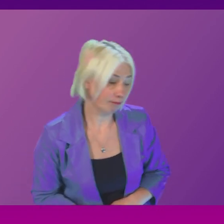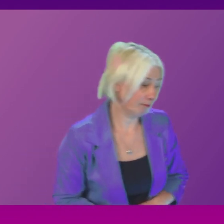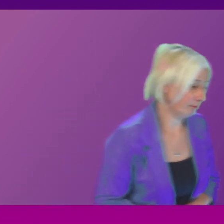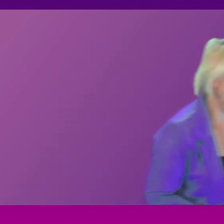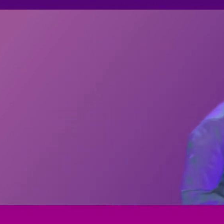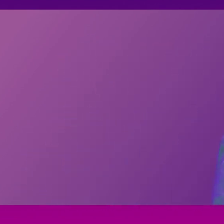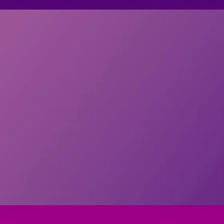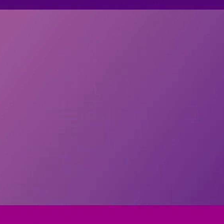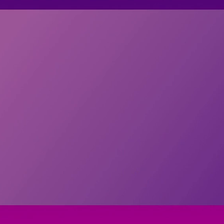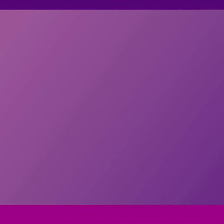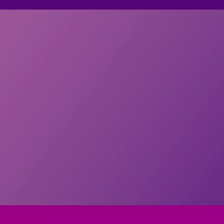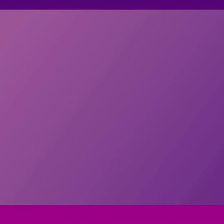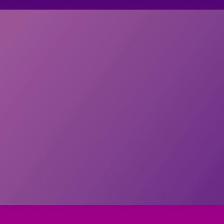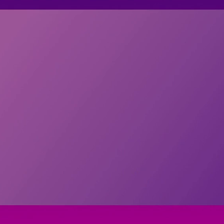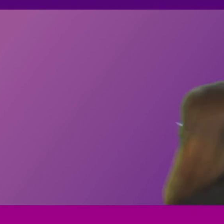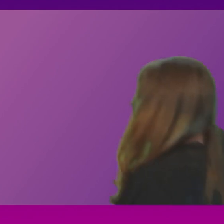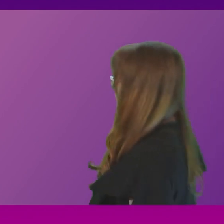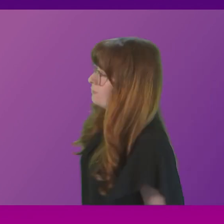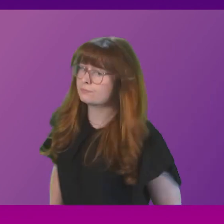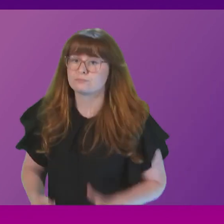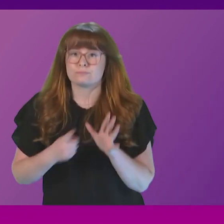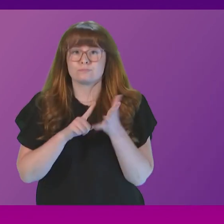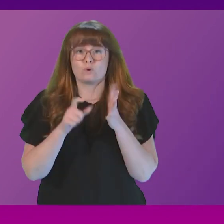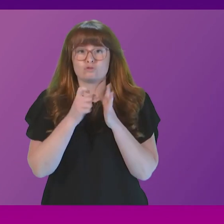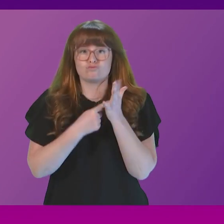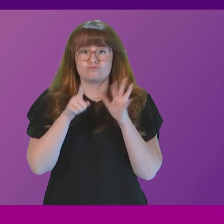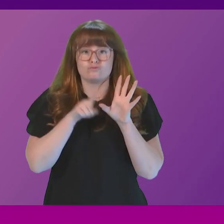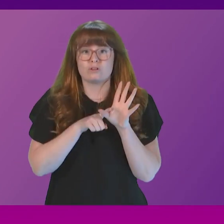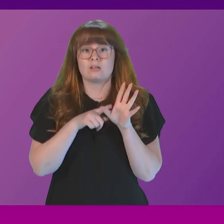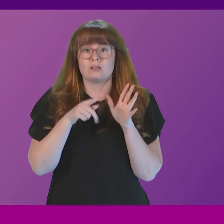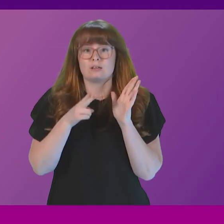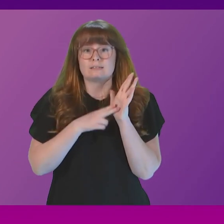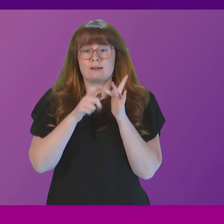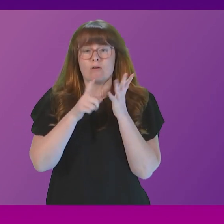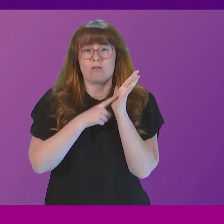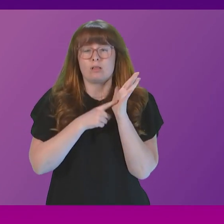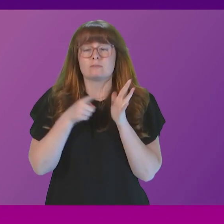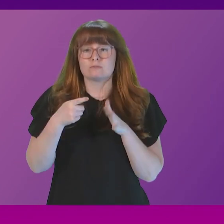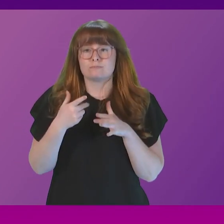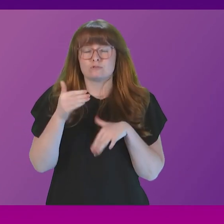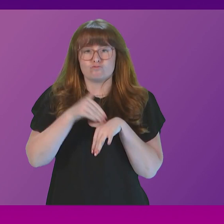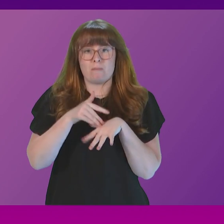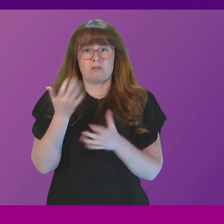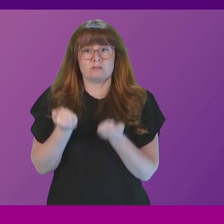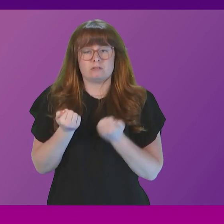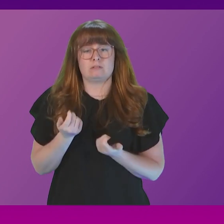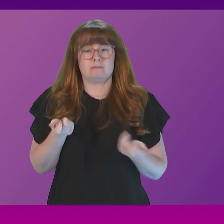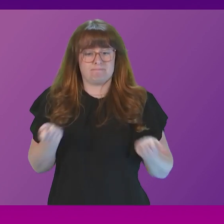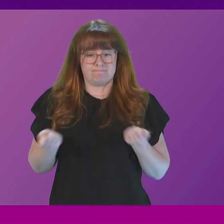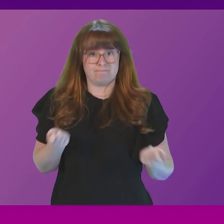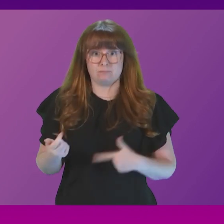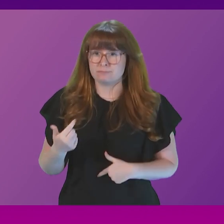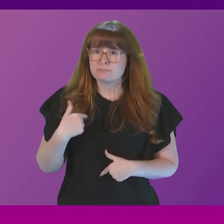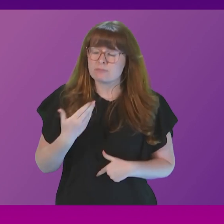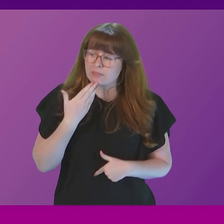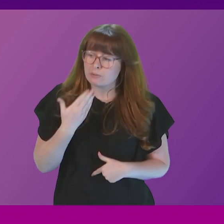Audrey Nicholl, Convener, Criminal Justice Committee. Audrey. Thank you, Convener, and good afternoon, First Minister. I am very aware that